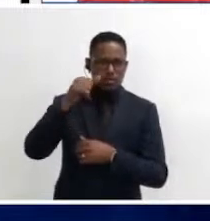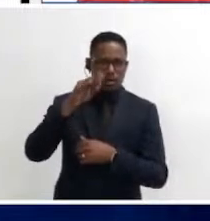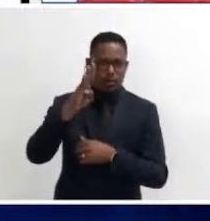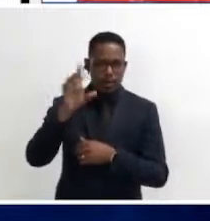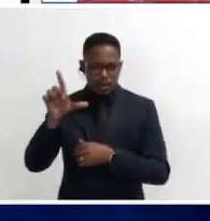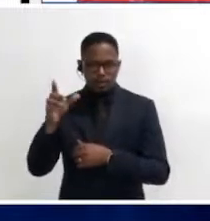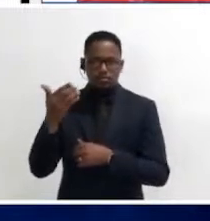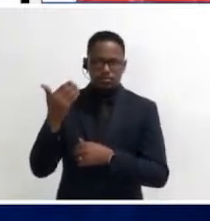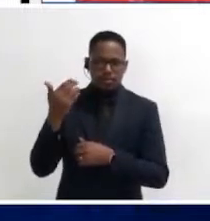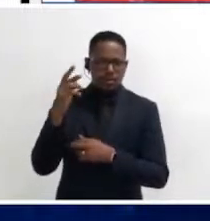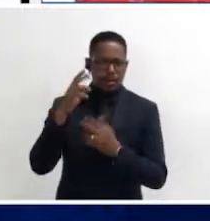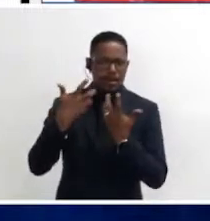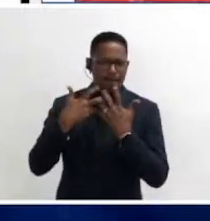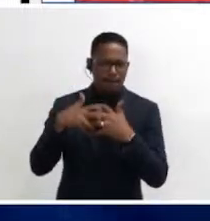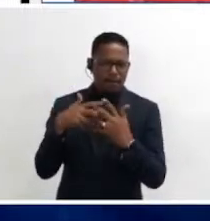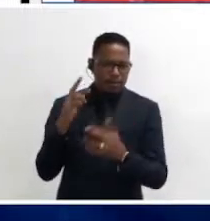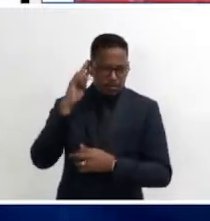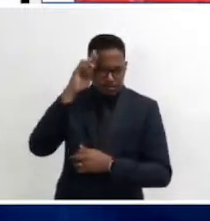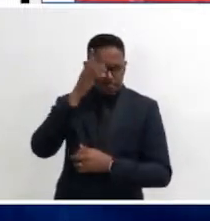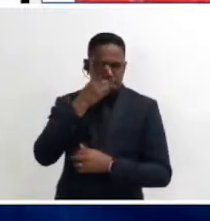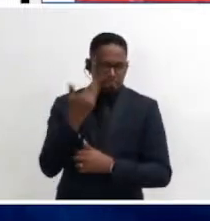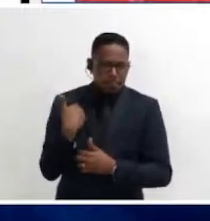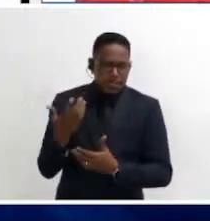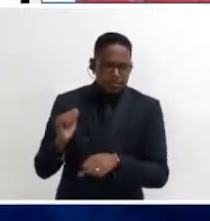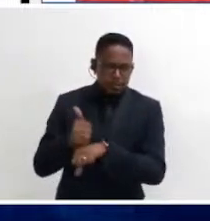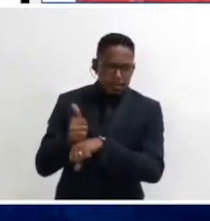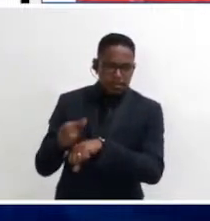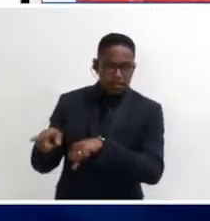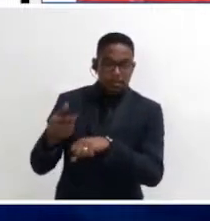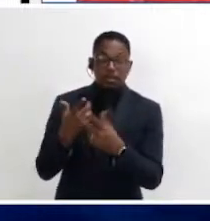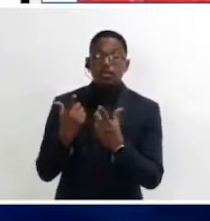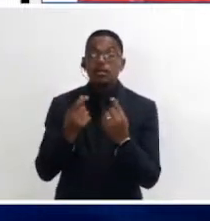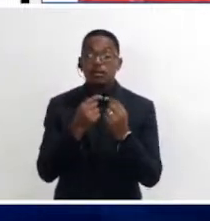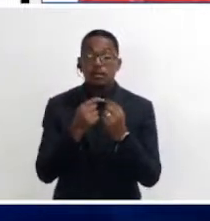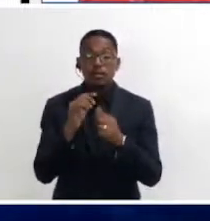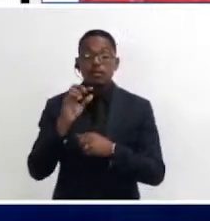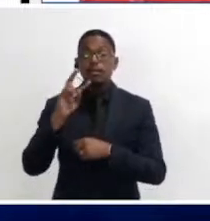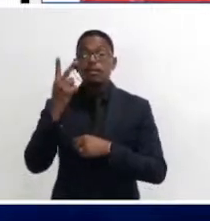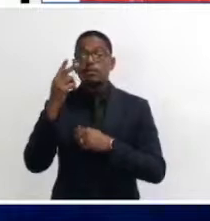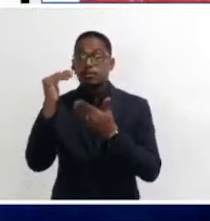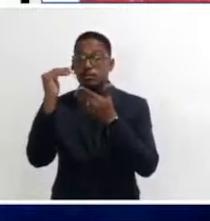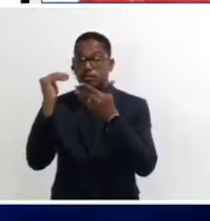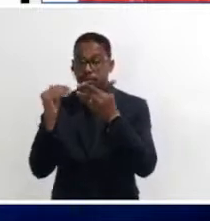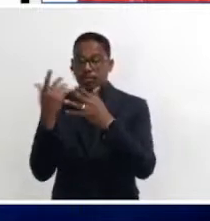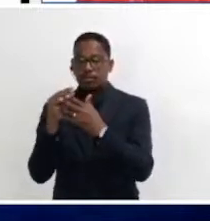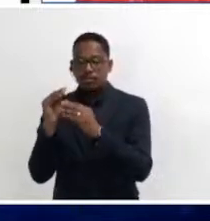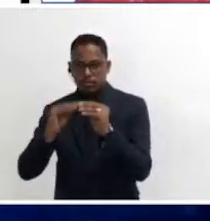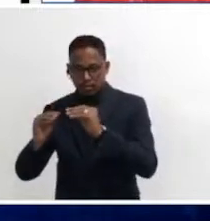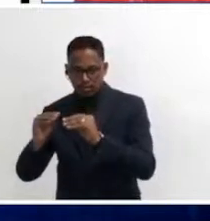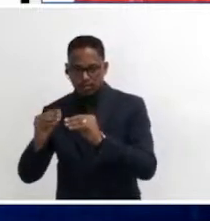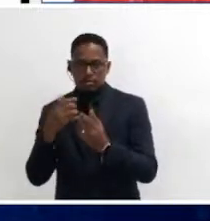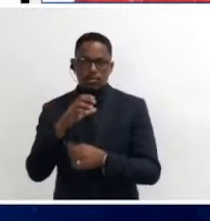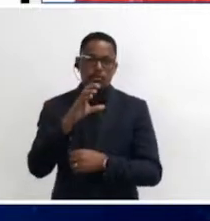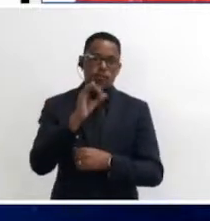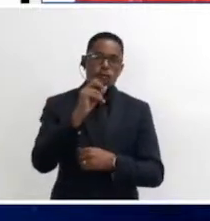what they do is what I would refer to as second level assembly. It's the assembly of components onto a PC